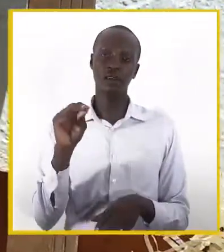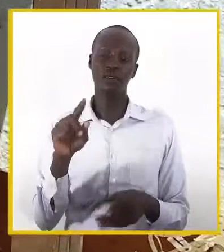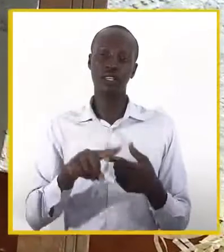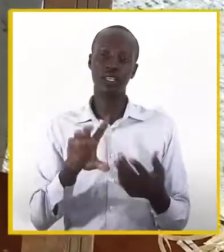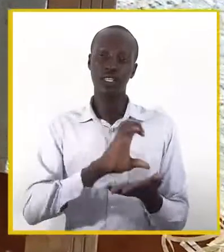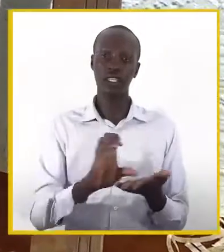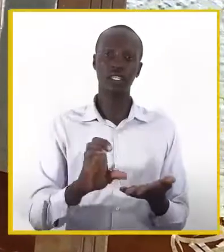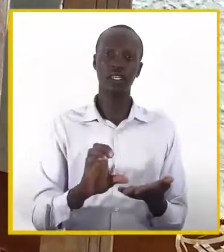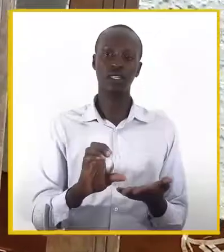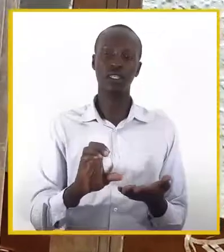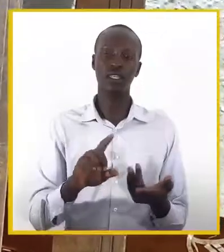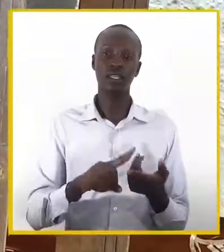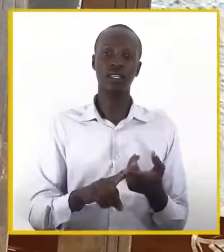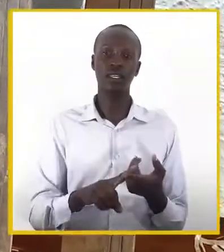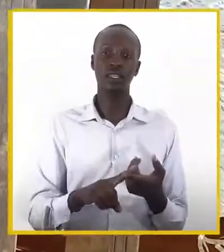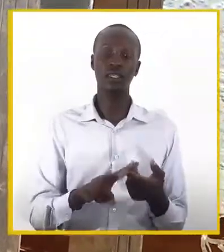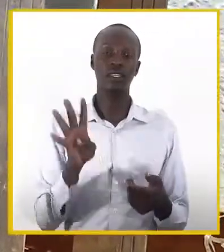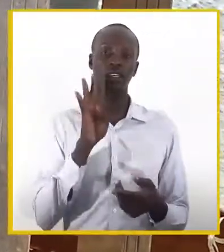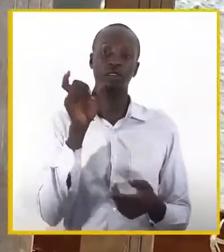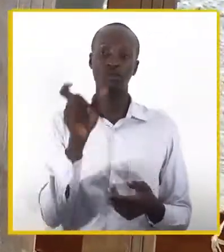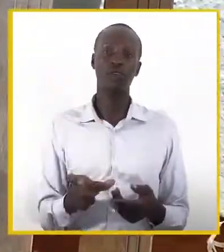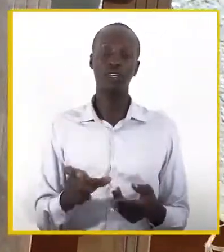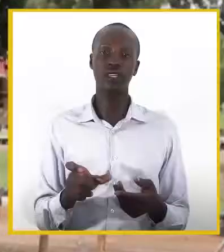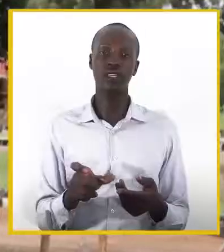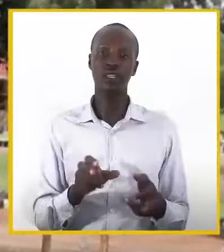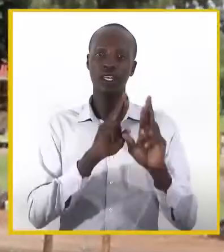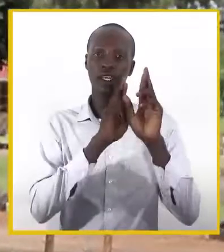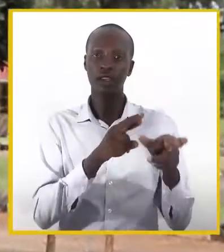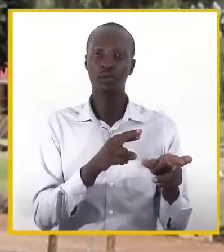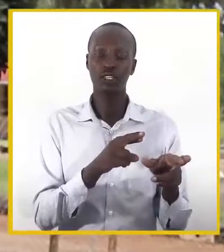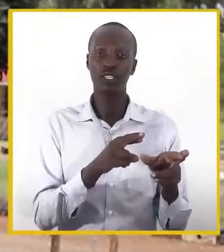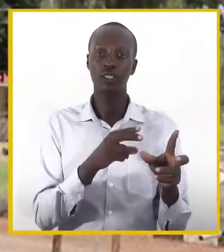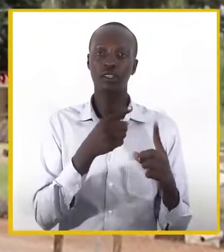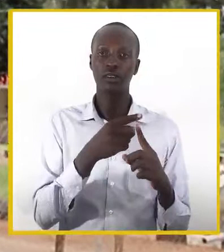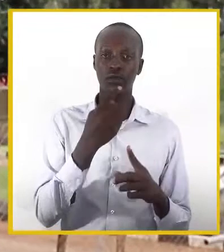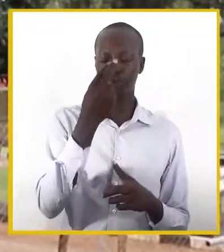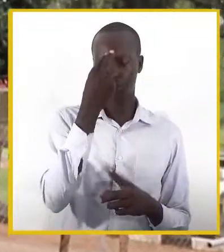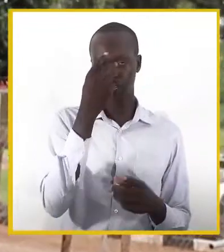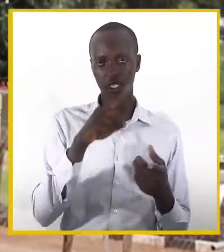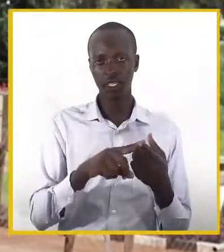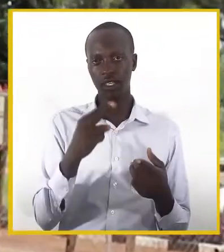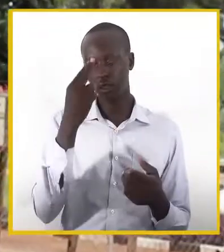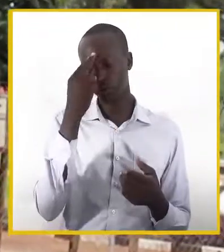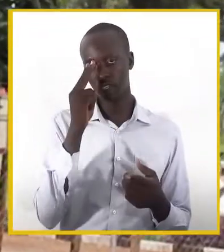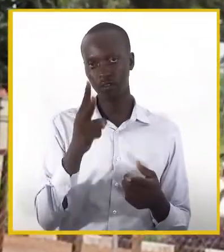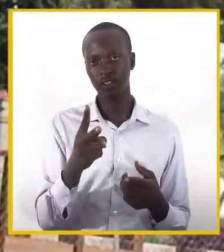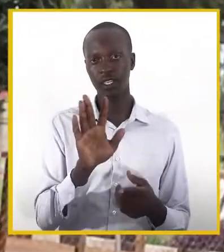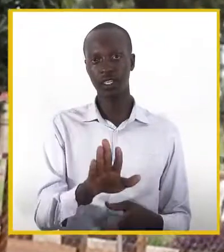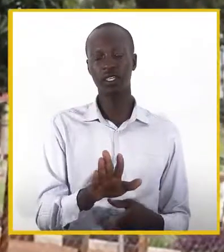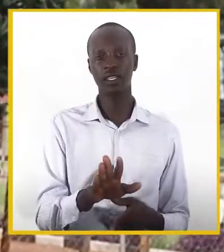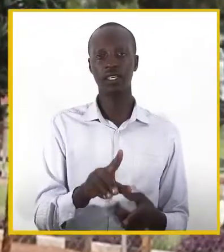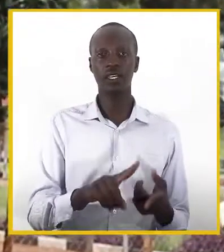ore and some cash. The complainants quickly alerted the police, and with a swift